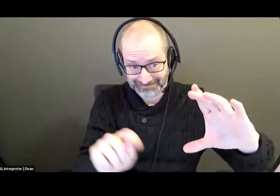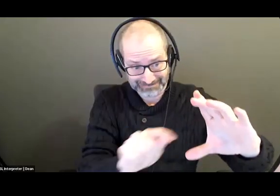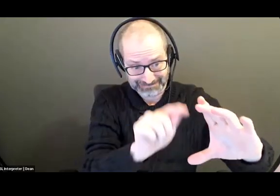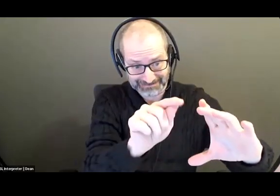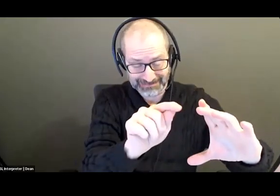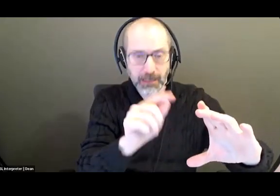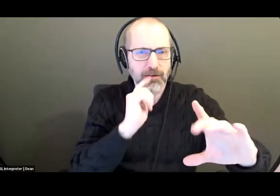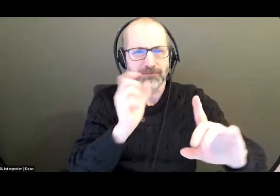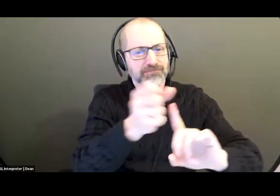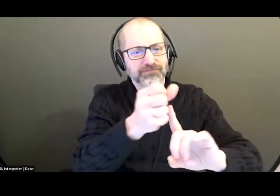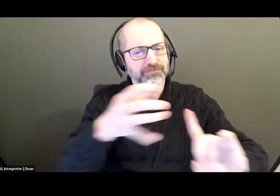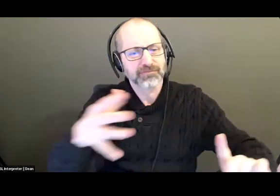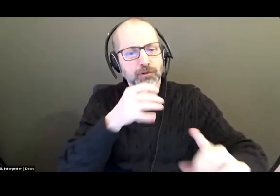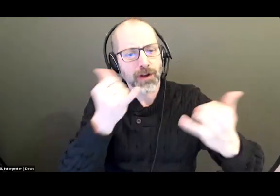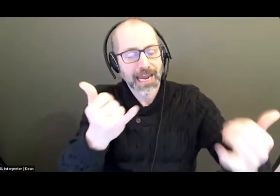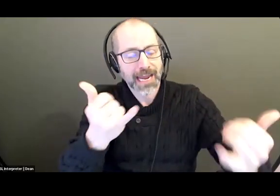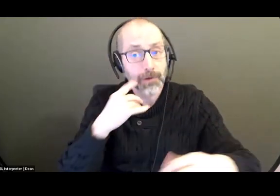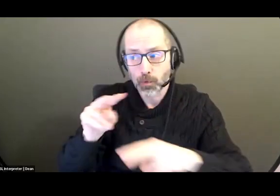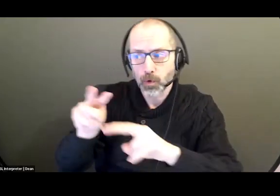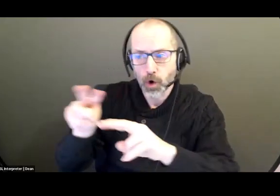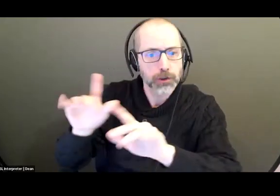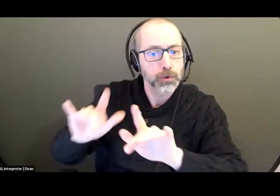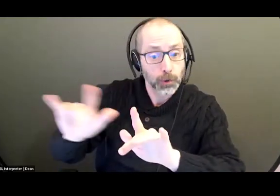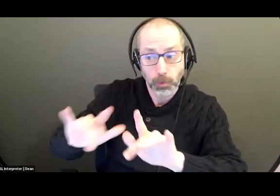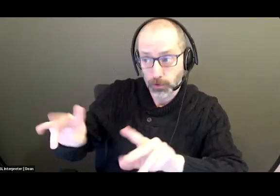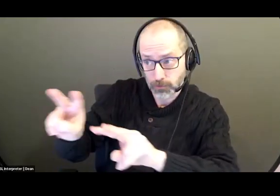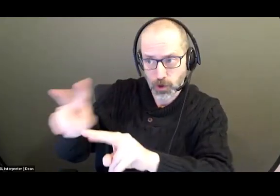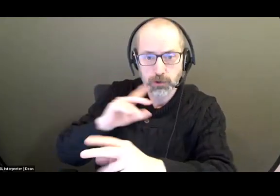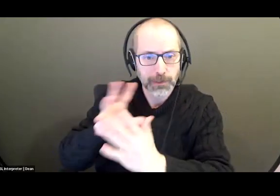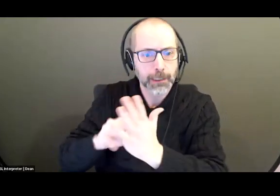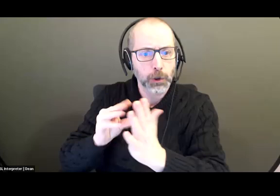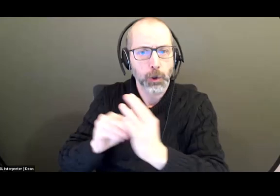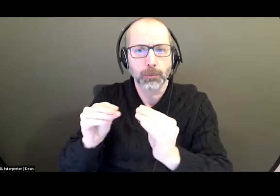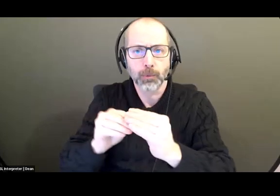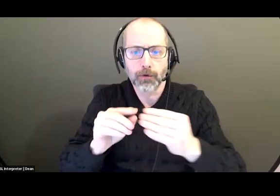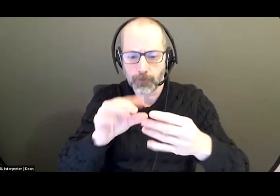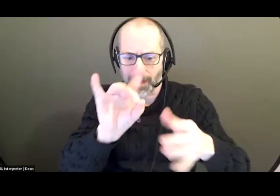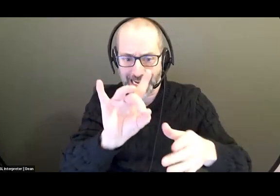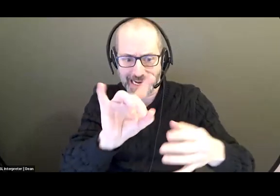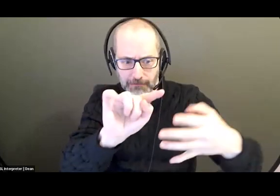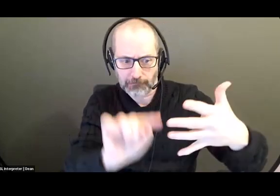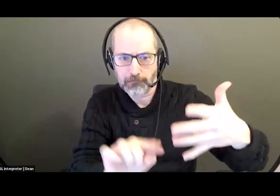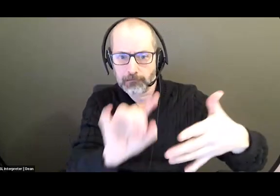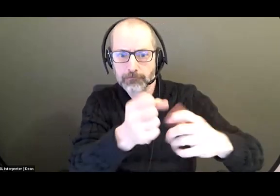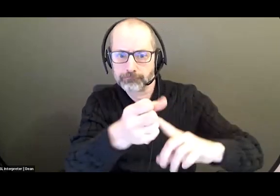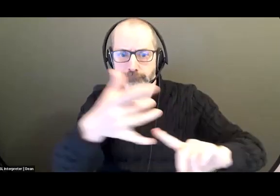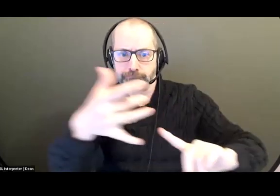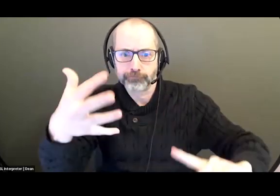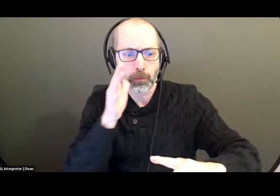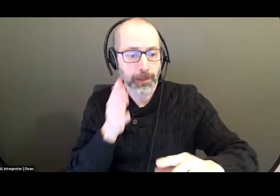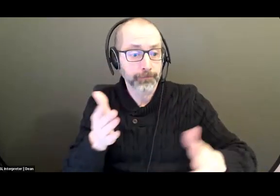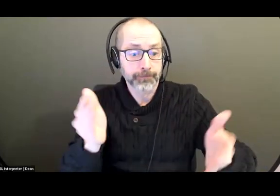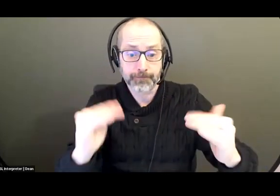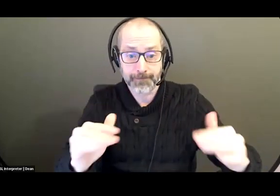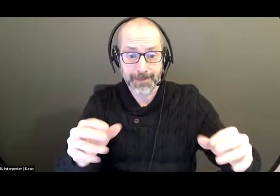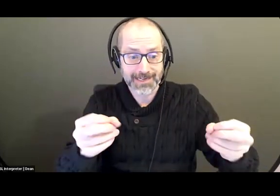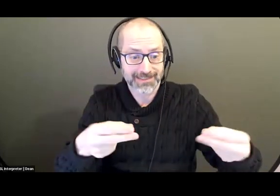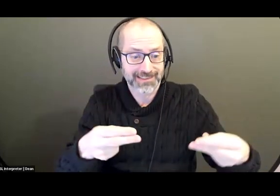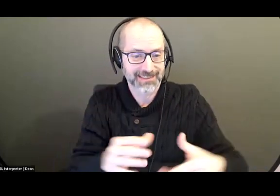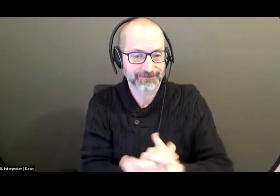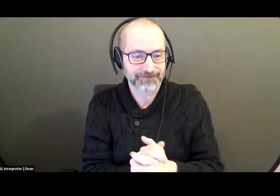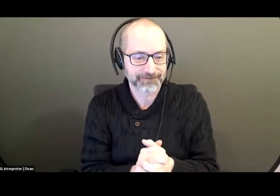screen today. I won't be able to get into them now, but if you watch the recording from our last session, you can learn a bit